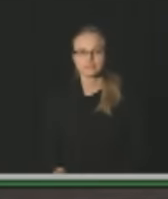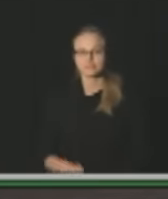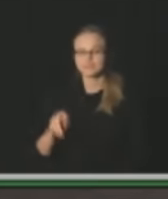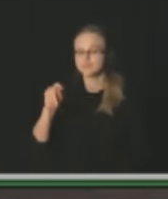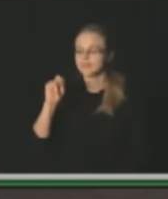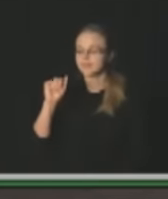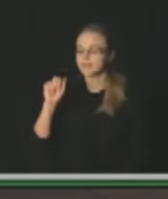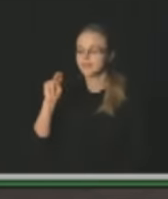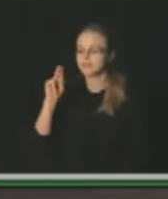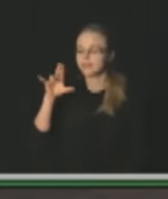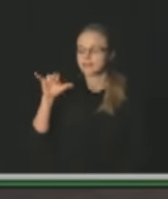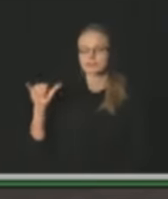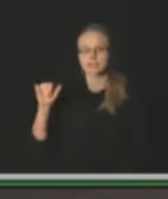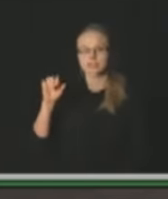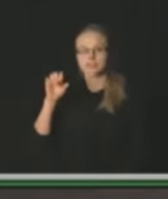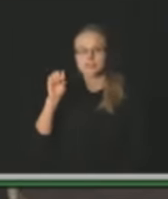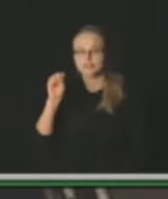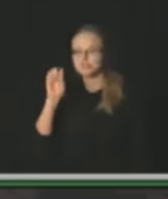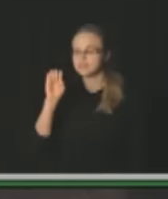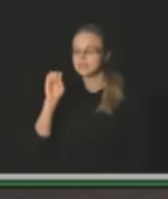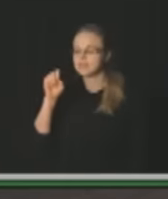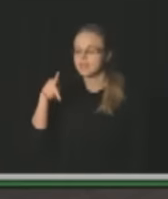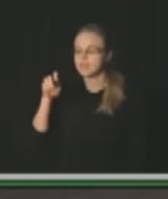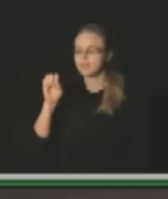Nancy Cepeda.